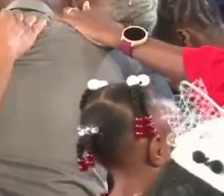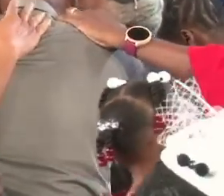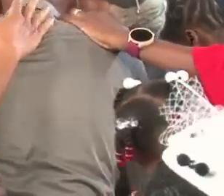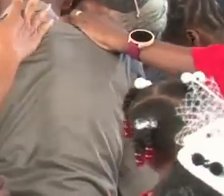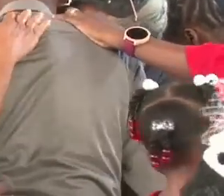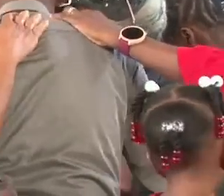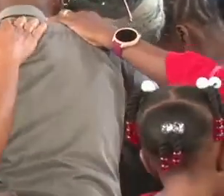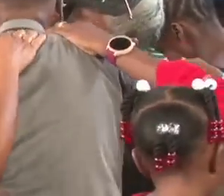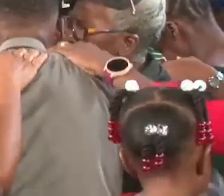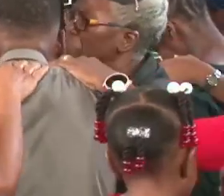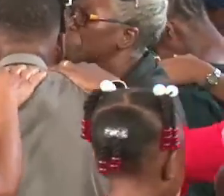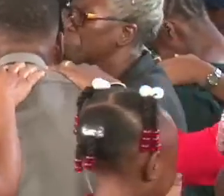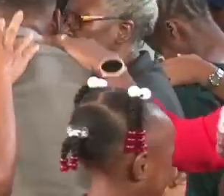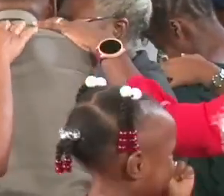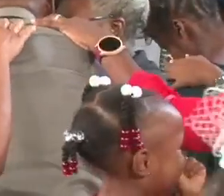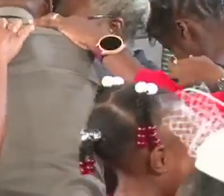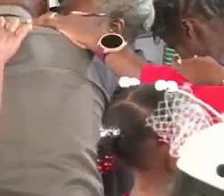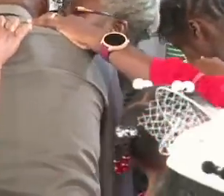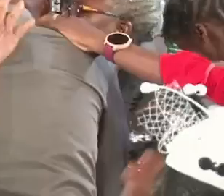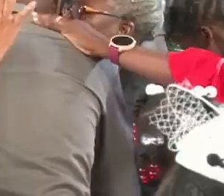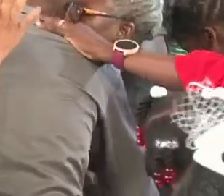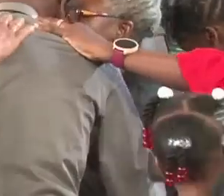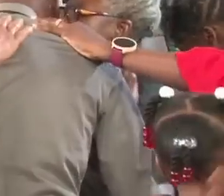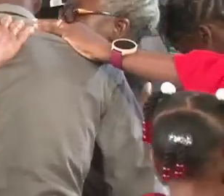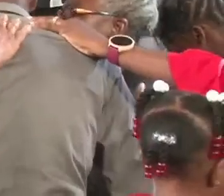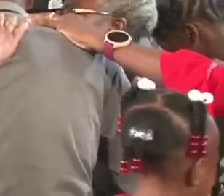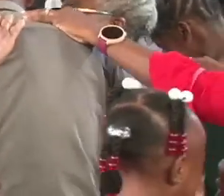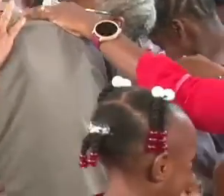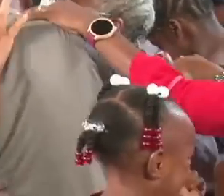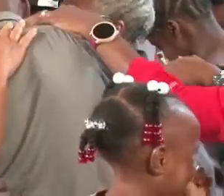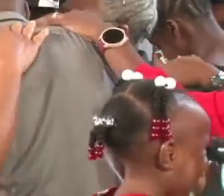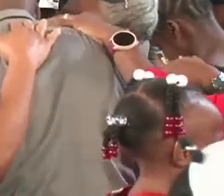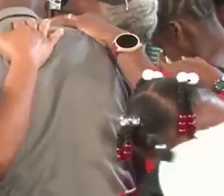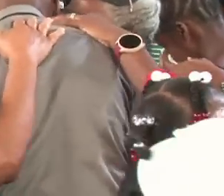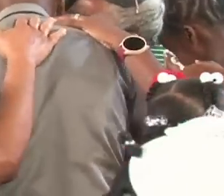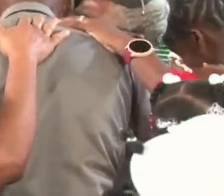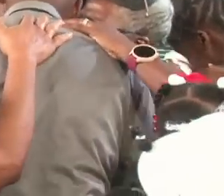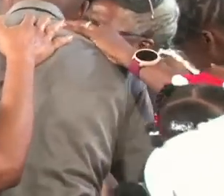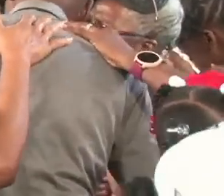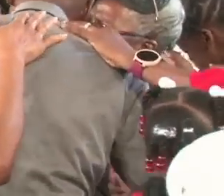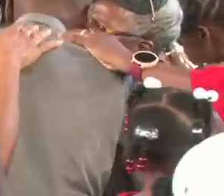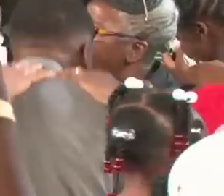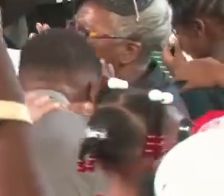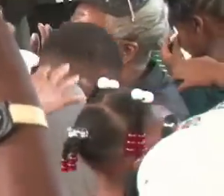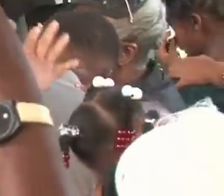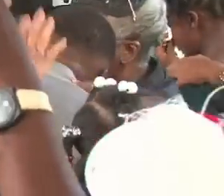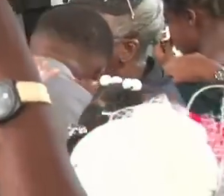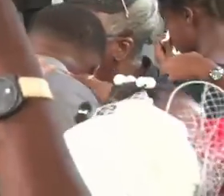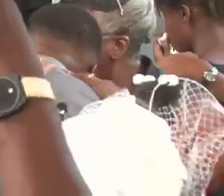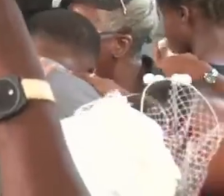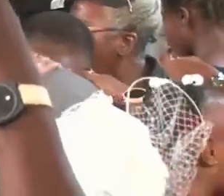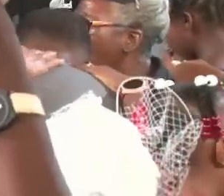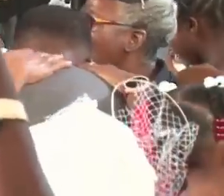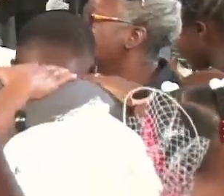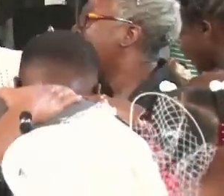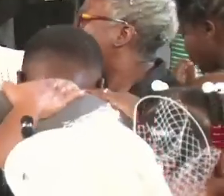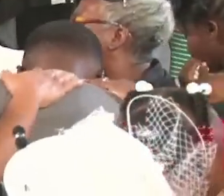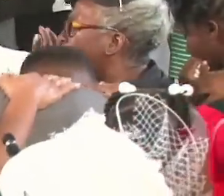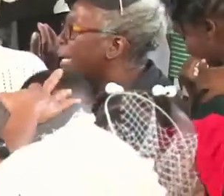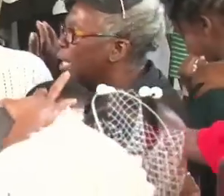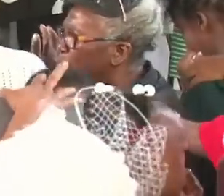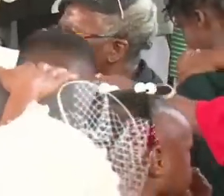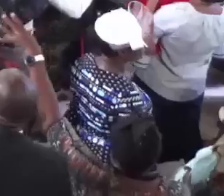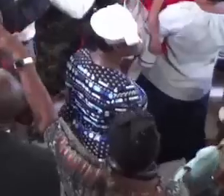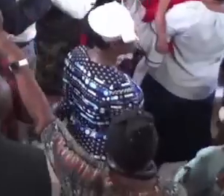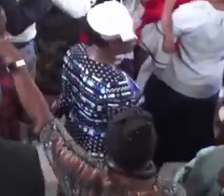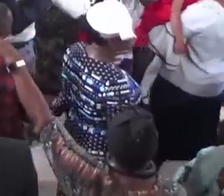resting. Oh, it's just a blessing. Praise God. Praise the Lord.